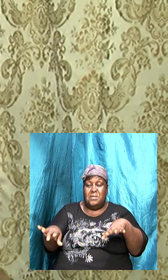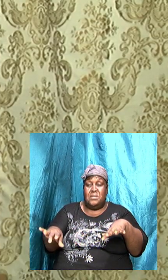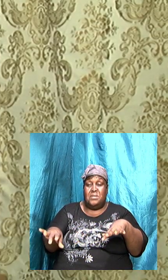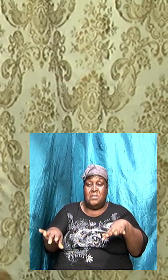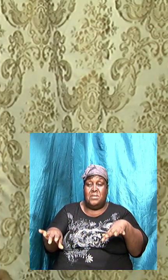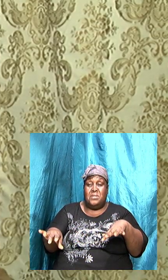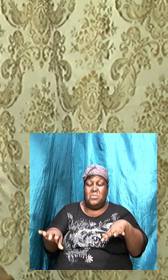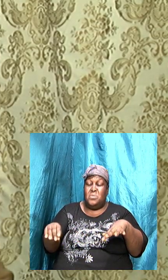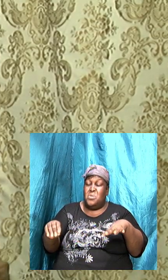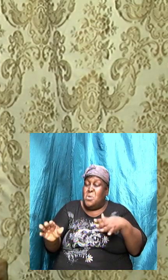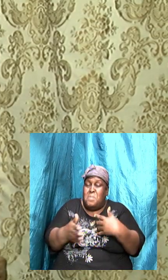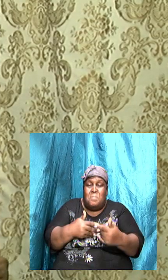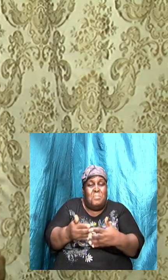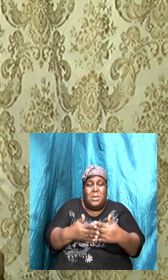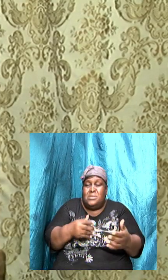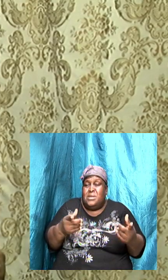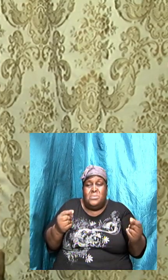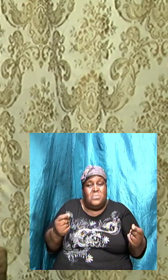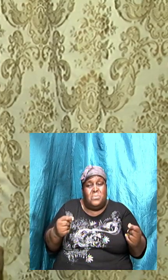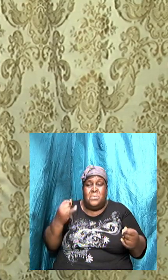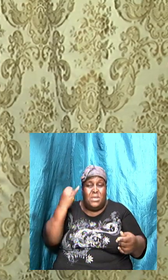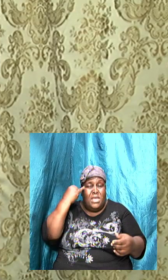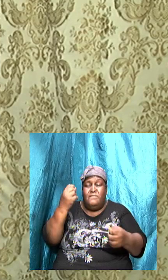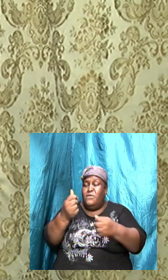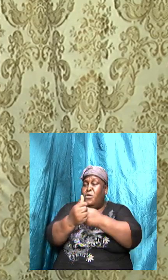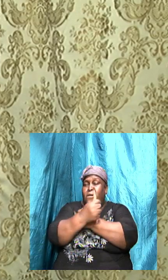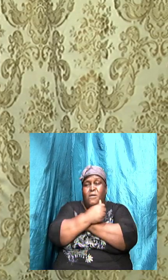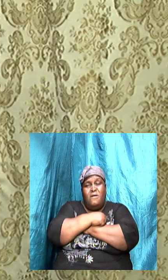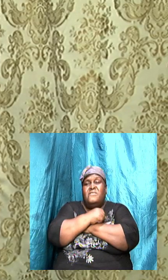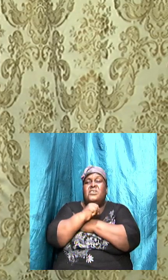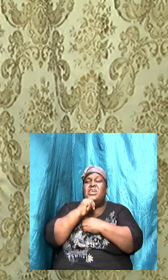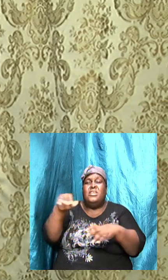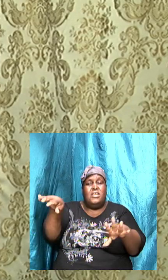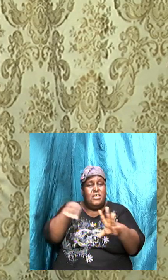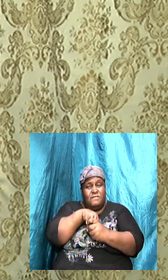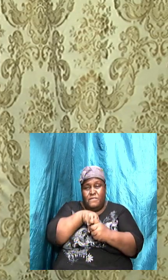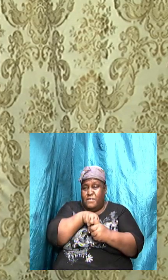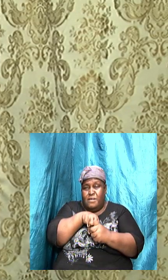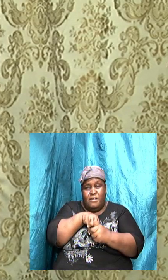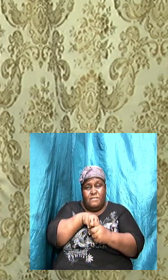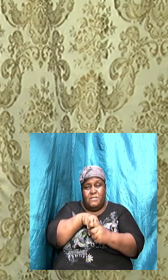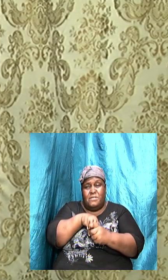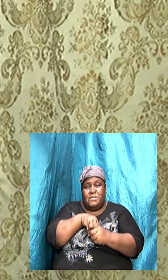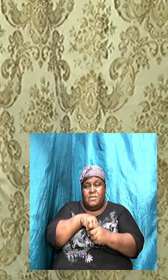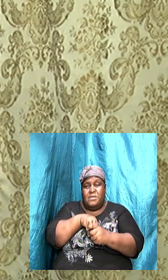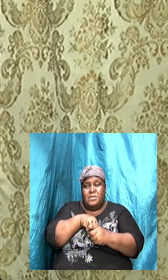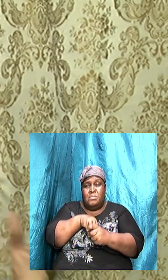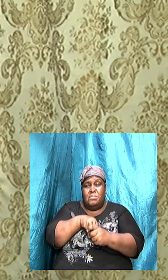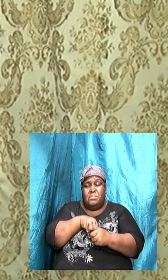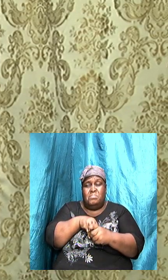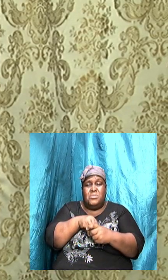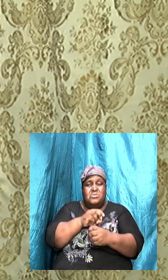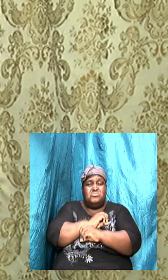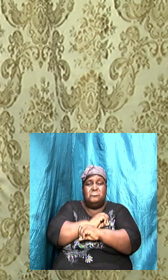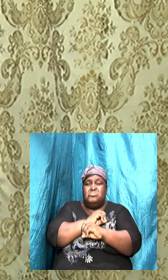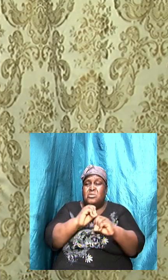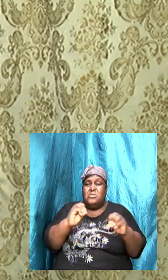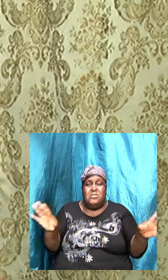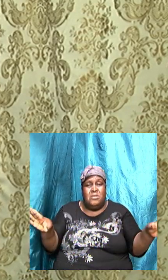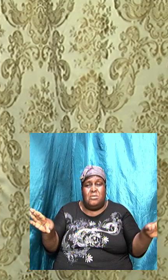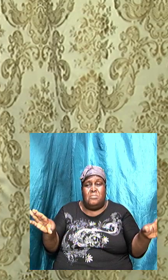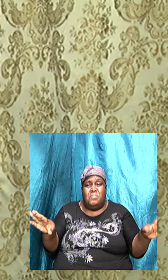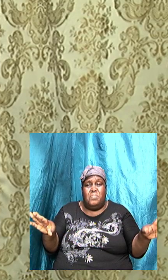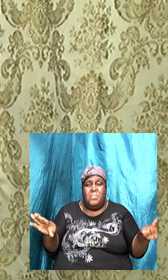what we do, if love is not a part of the equation. Yes? And so we call Ephesus